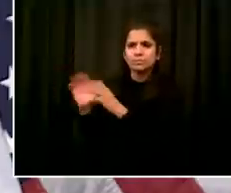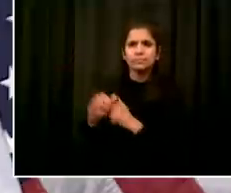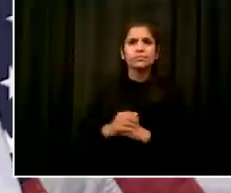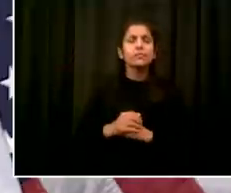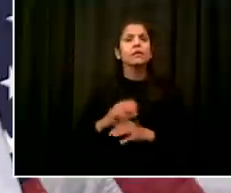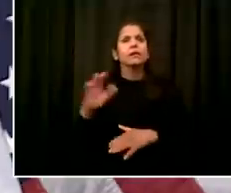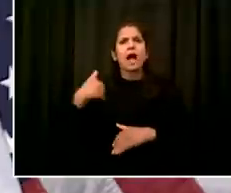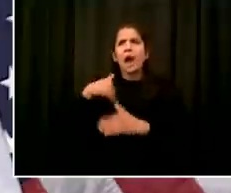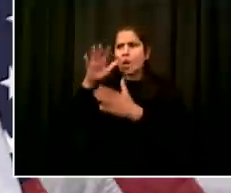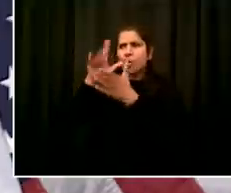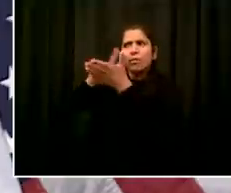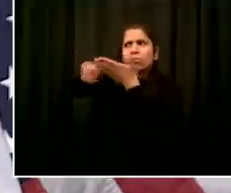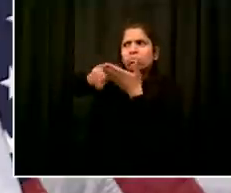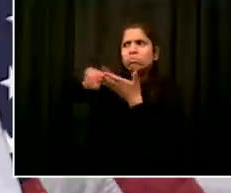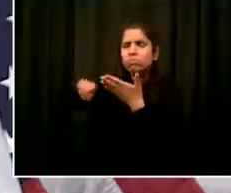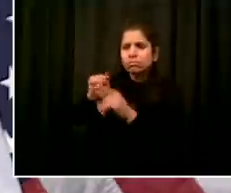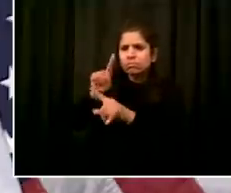quickly.